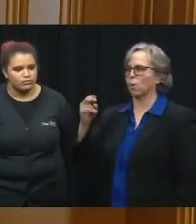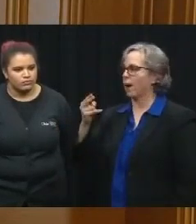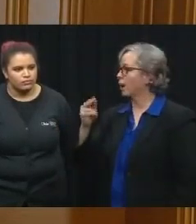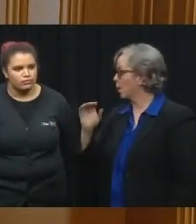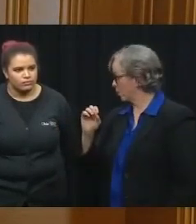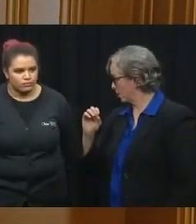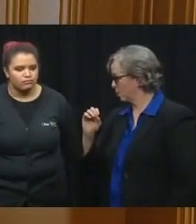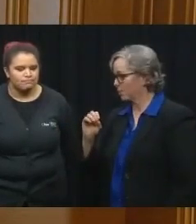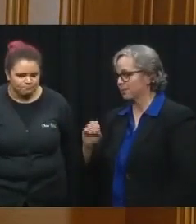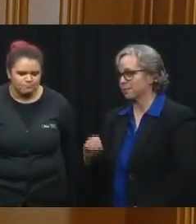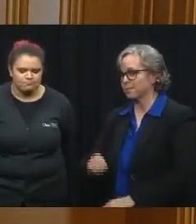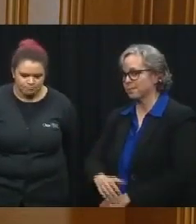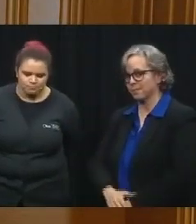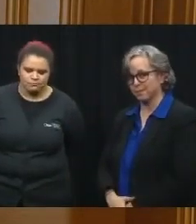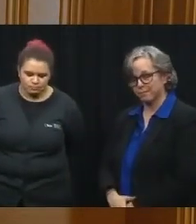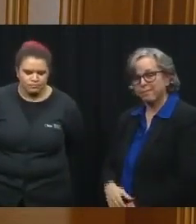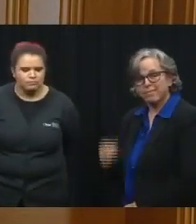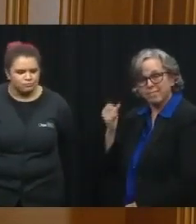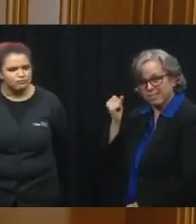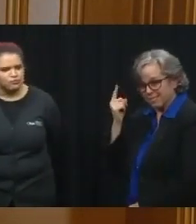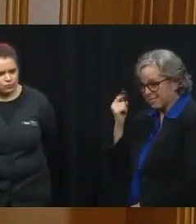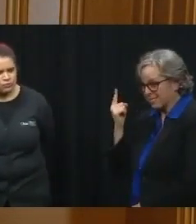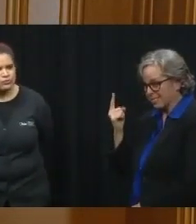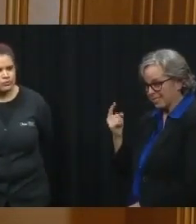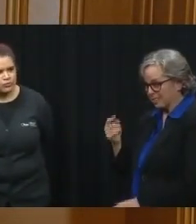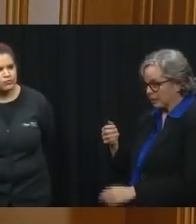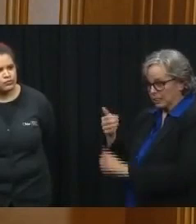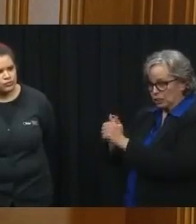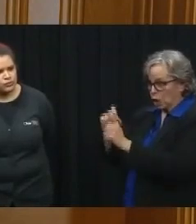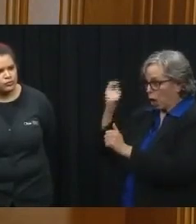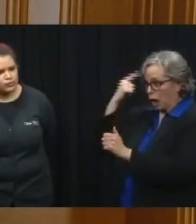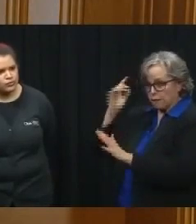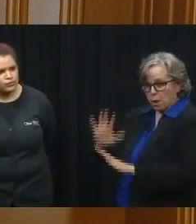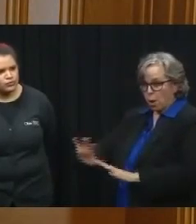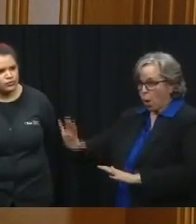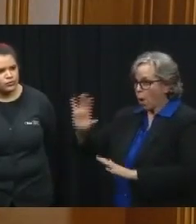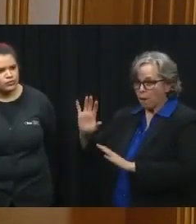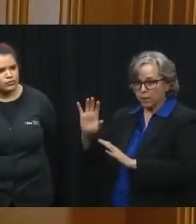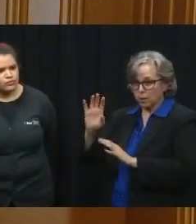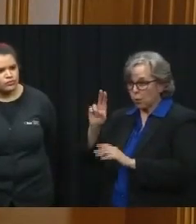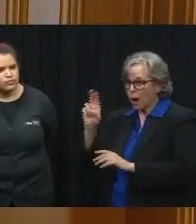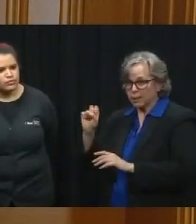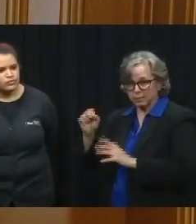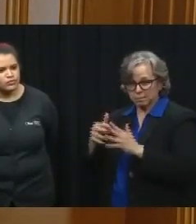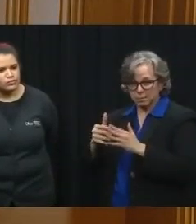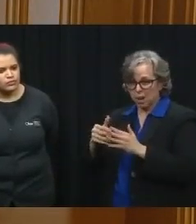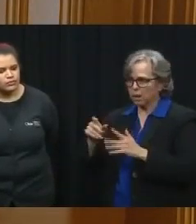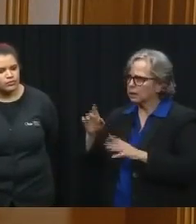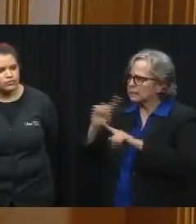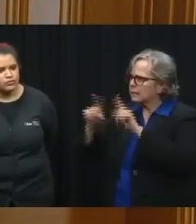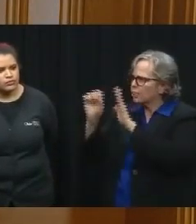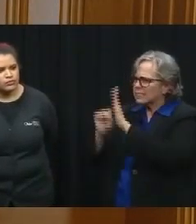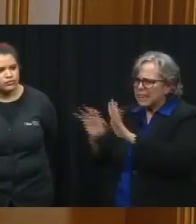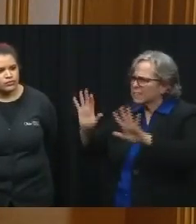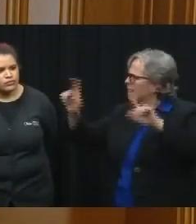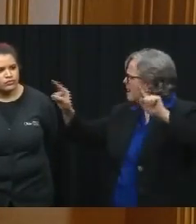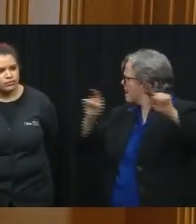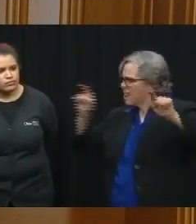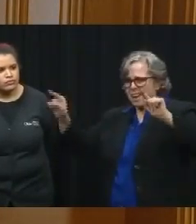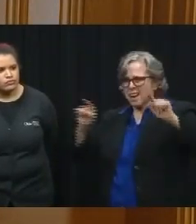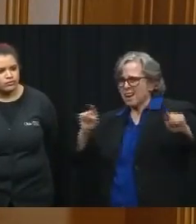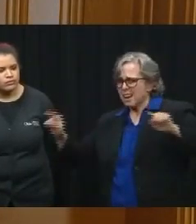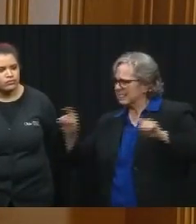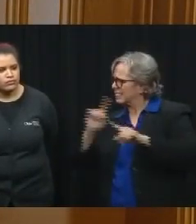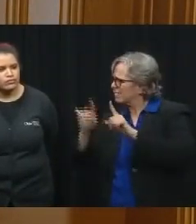is in a different stage. Each one has got a different state. With a different situation,